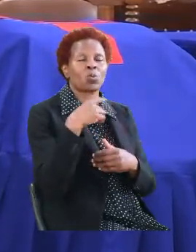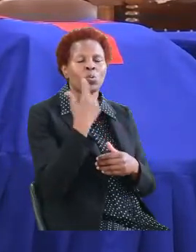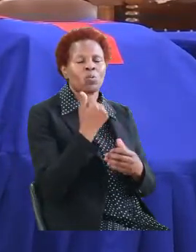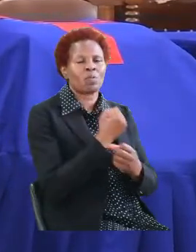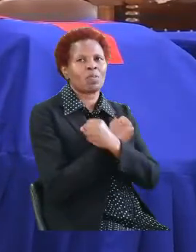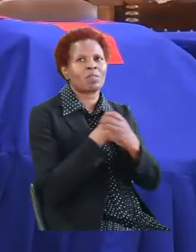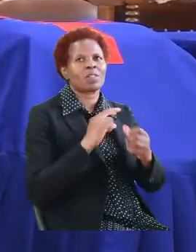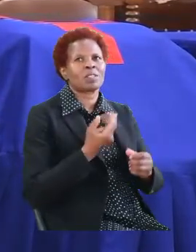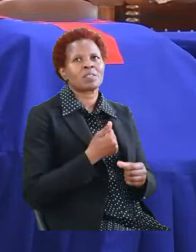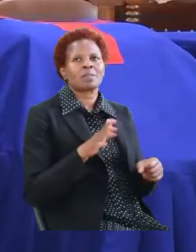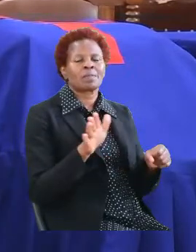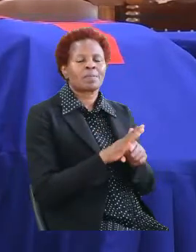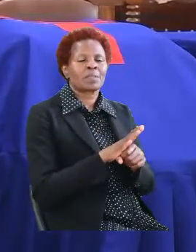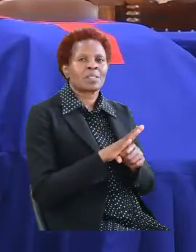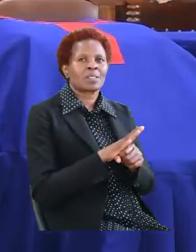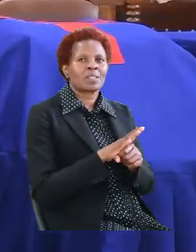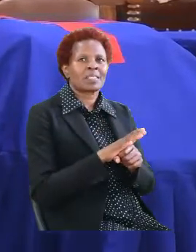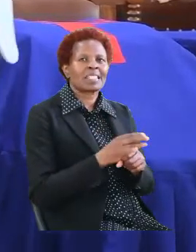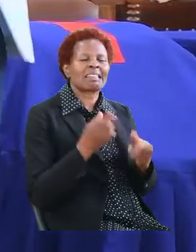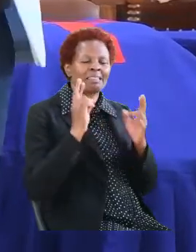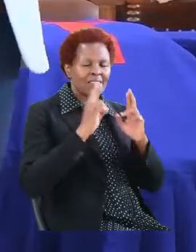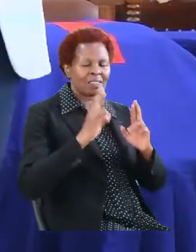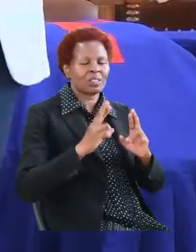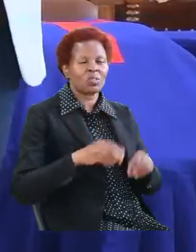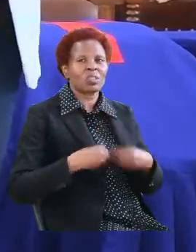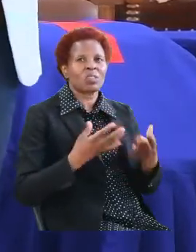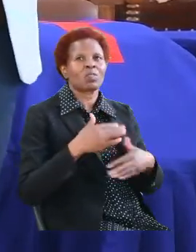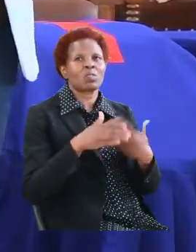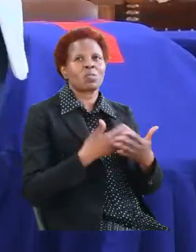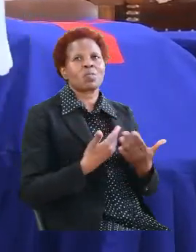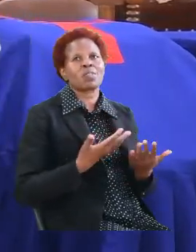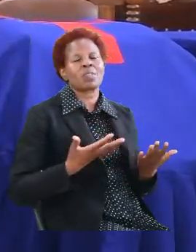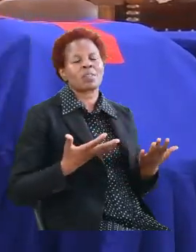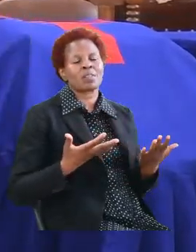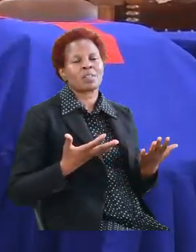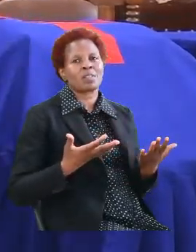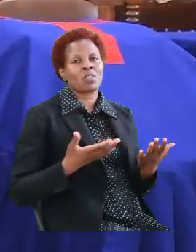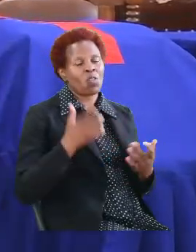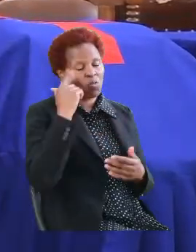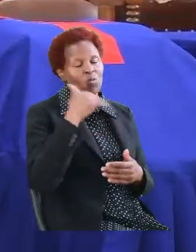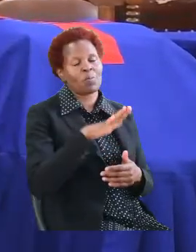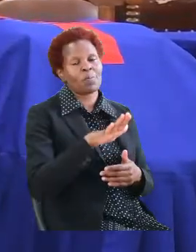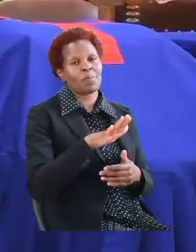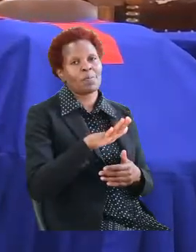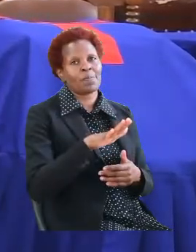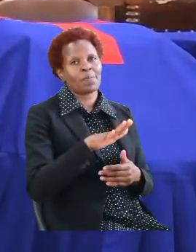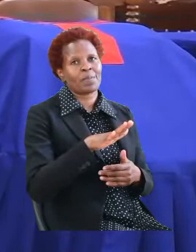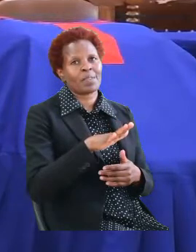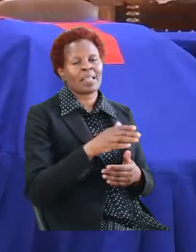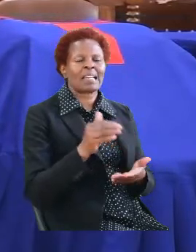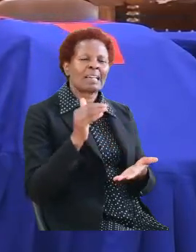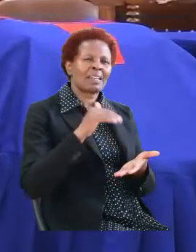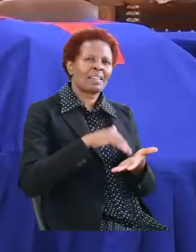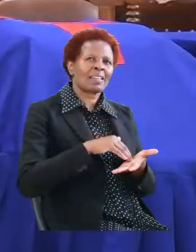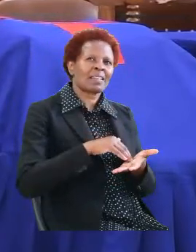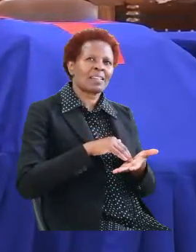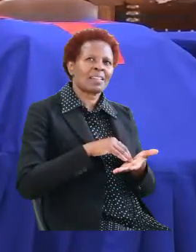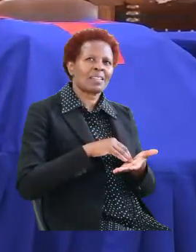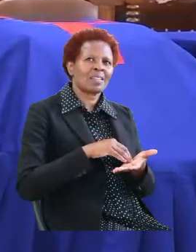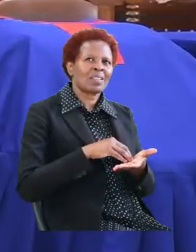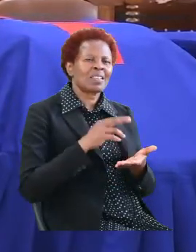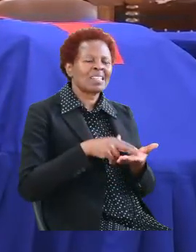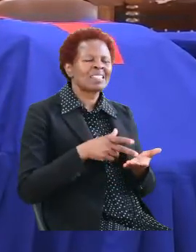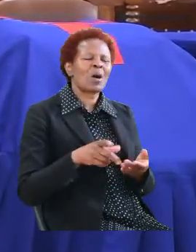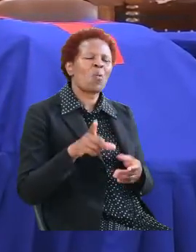so much that he's ready to give everything just for you. But again, there is a